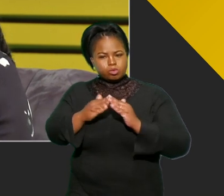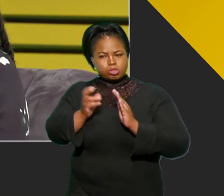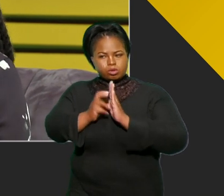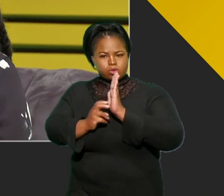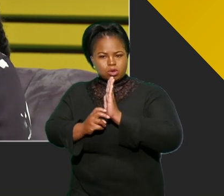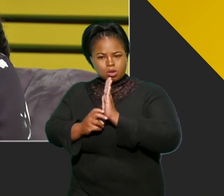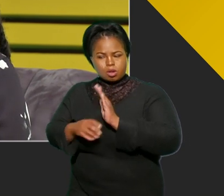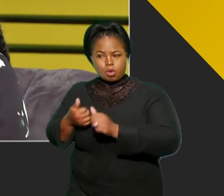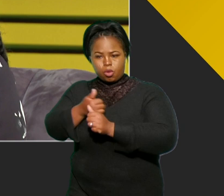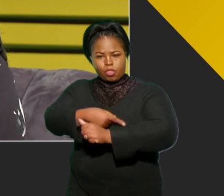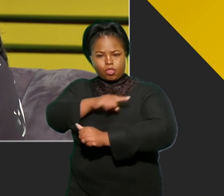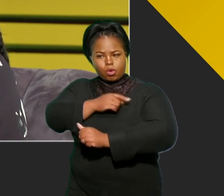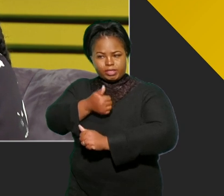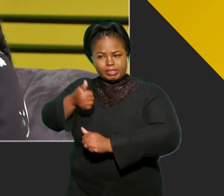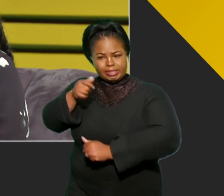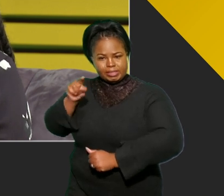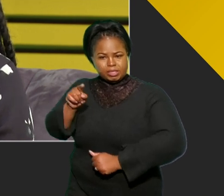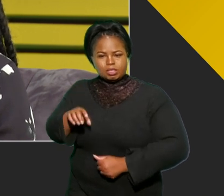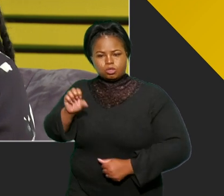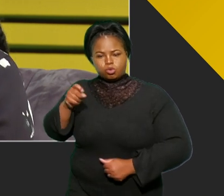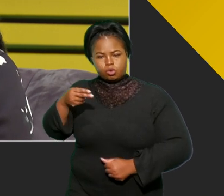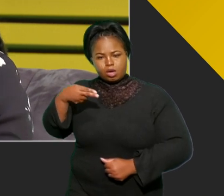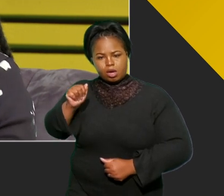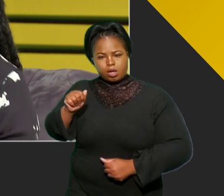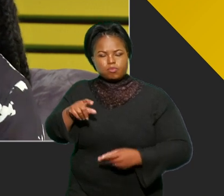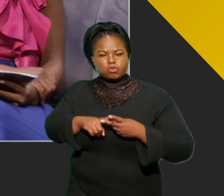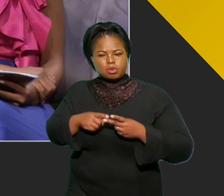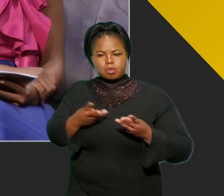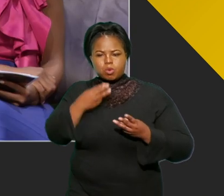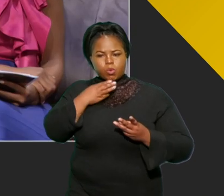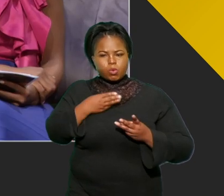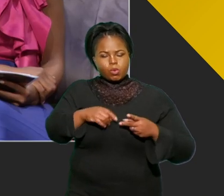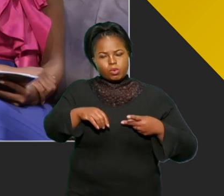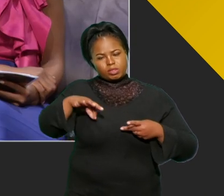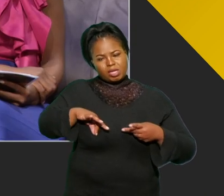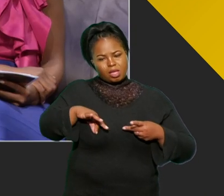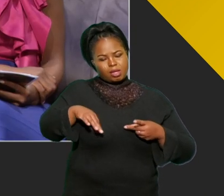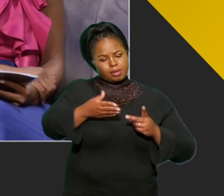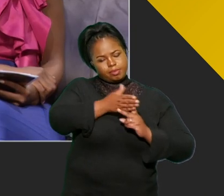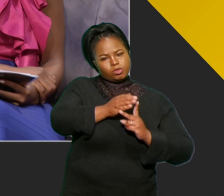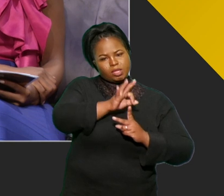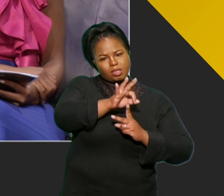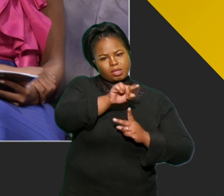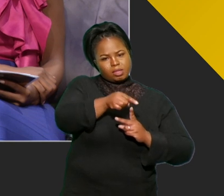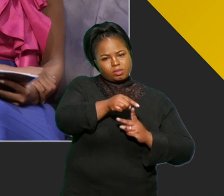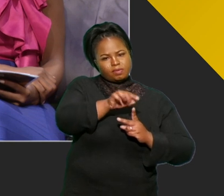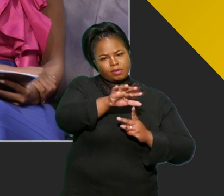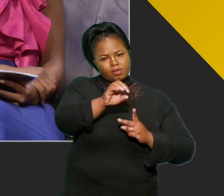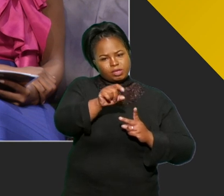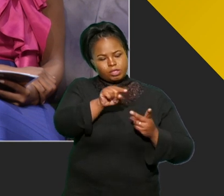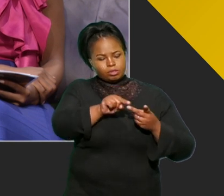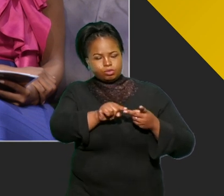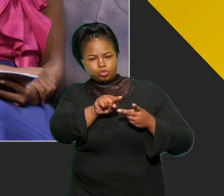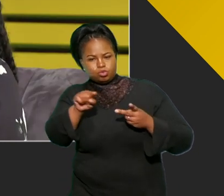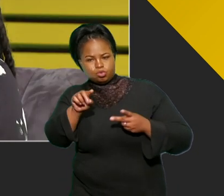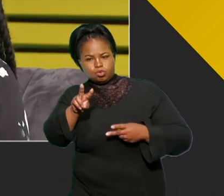the FLISP program, which enables property ownership for people who are earning between 3,500 and 22,000. Yeah.